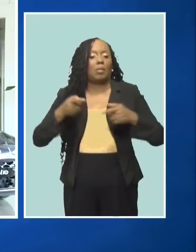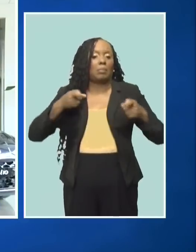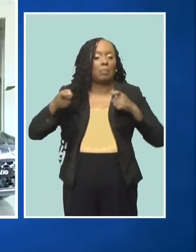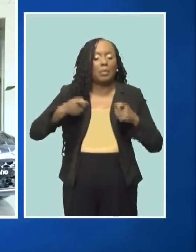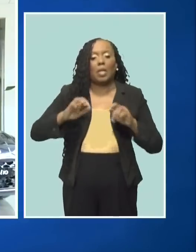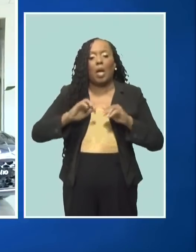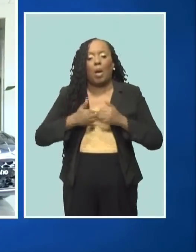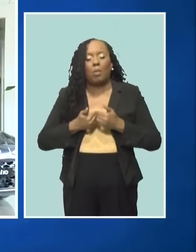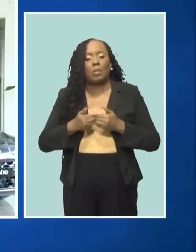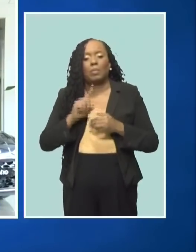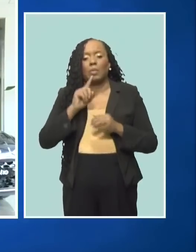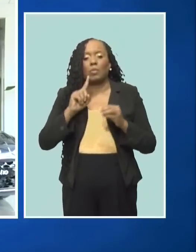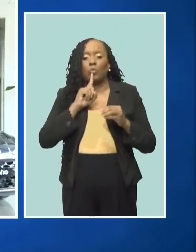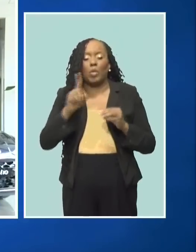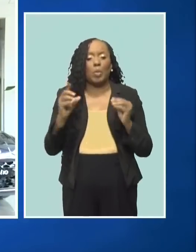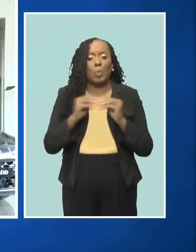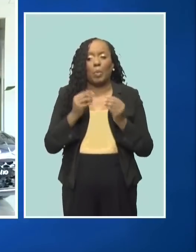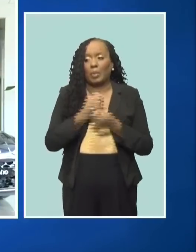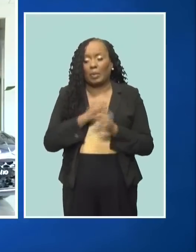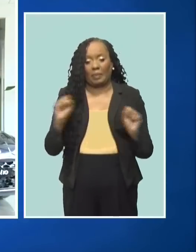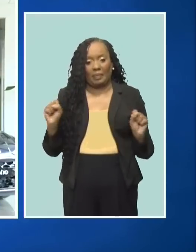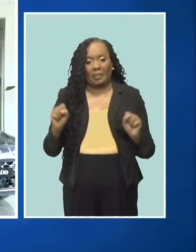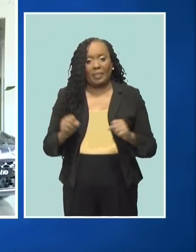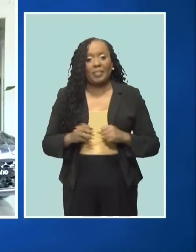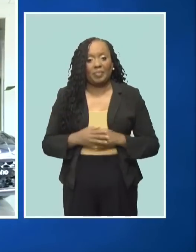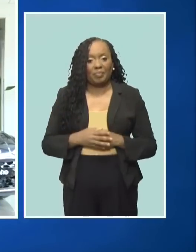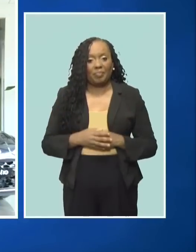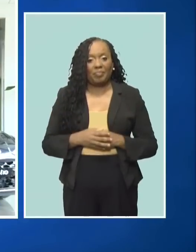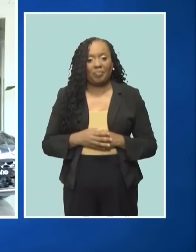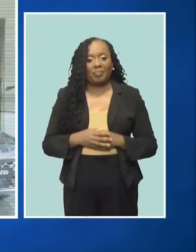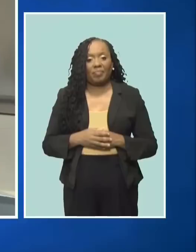safety measures that should be in place when using the vehicles.